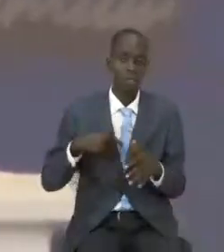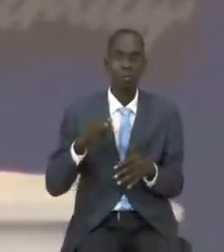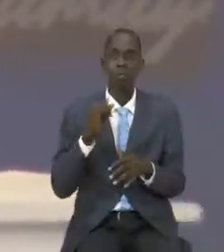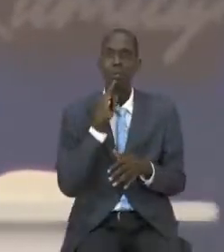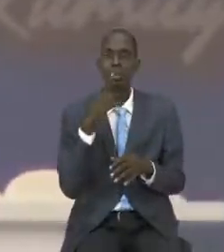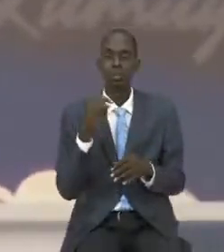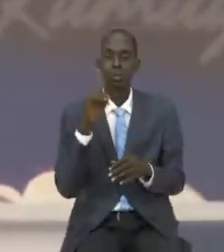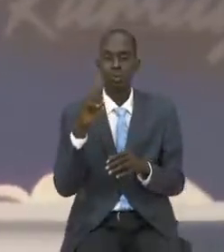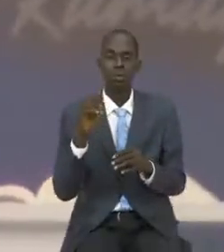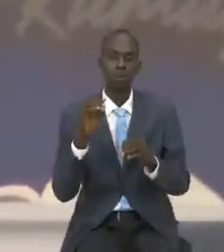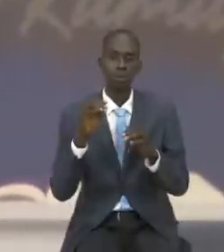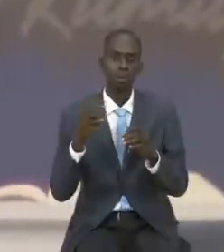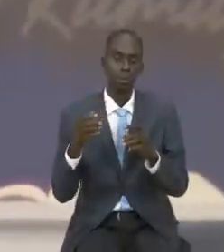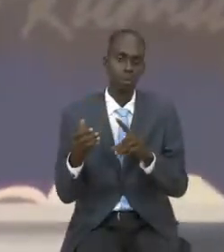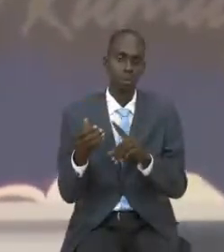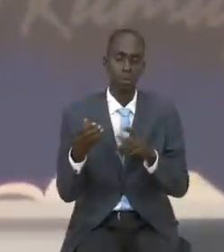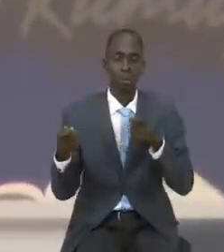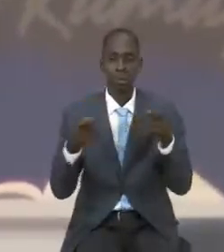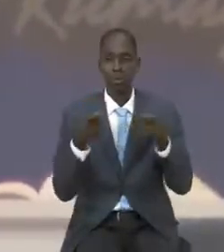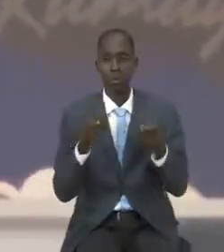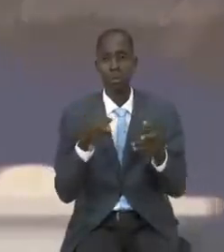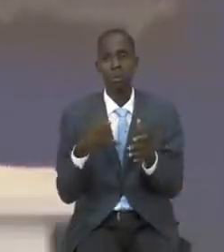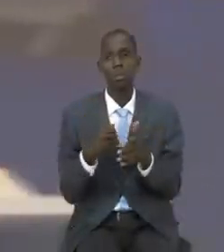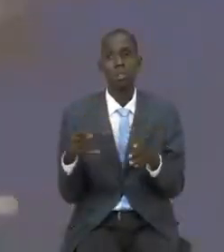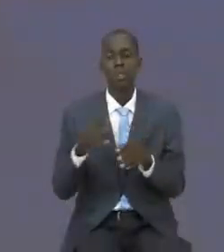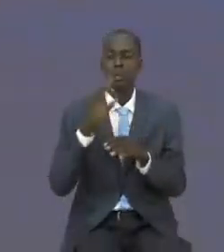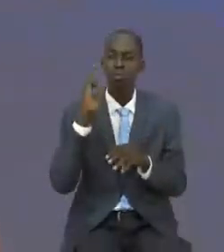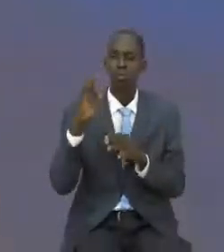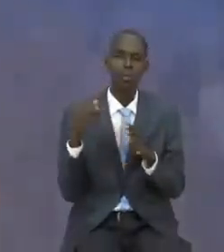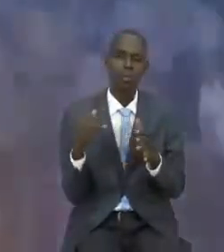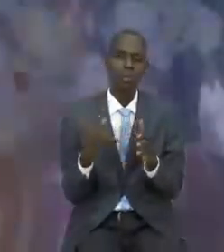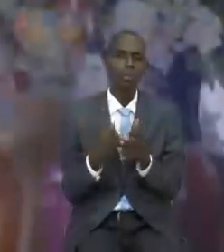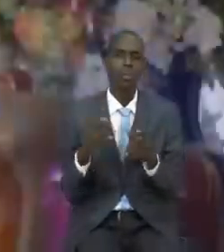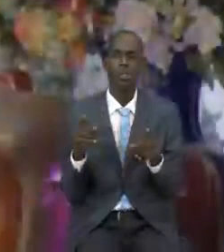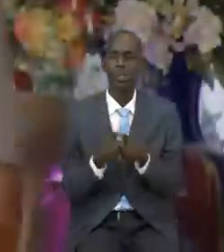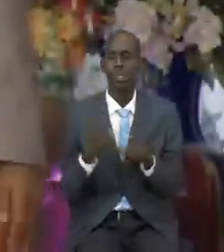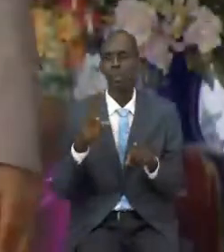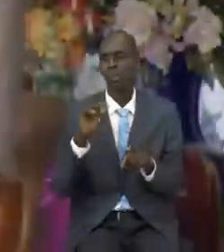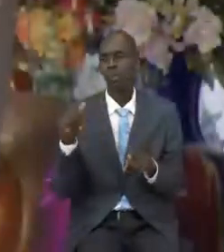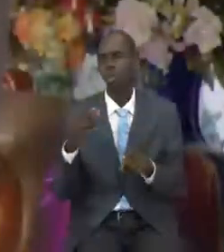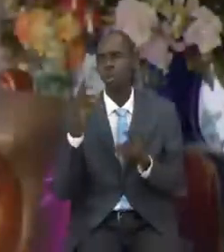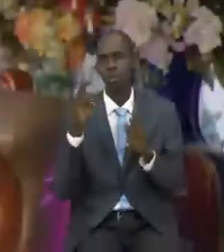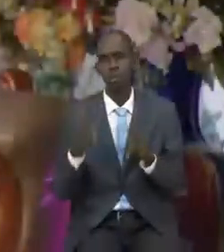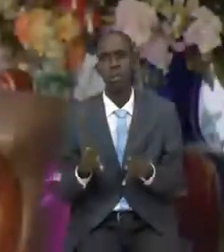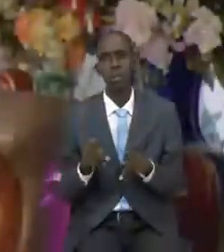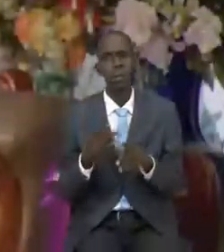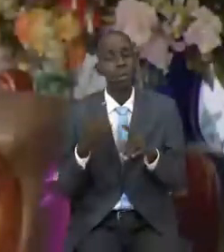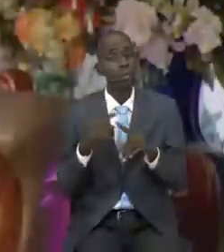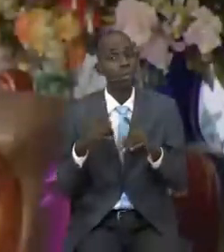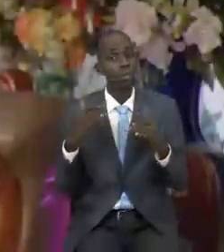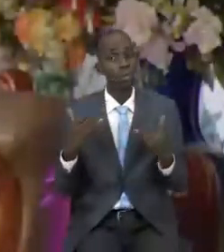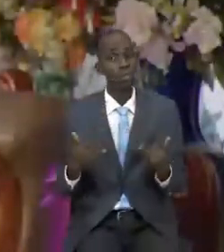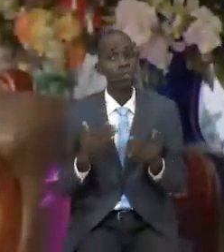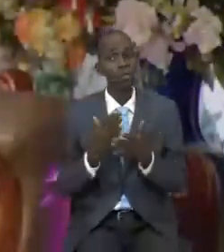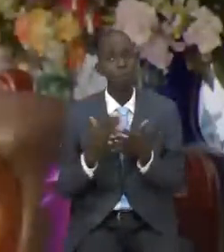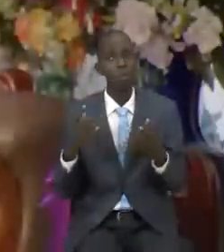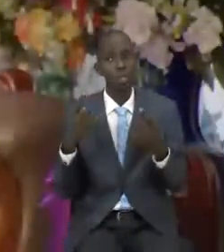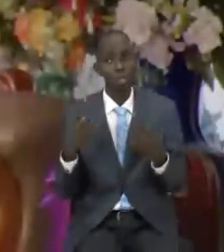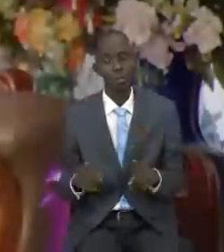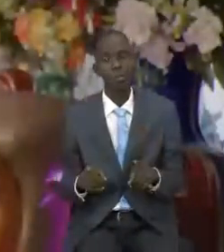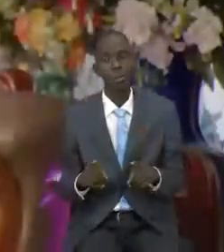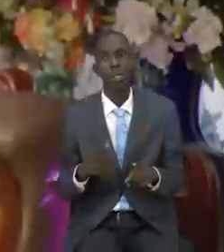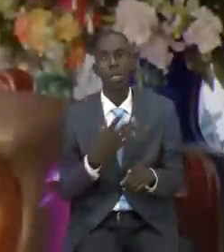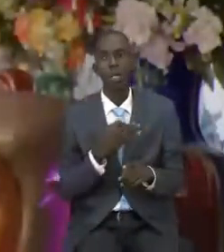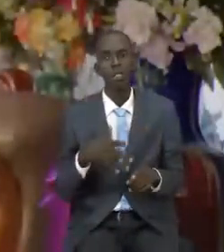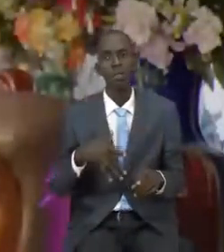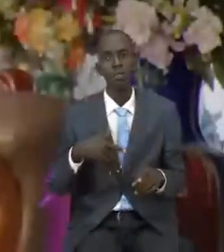that holiness like nobody else. And now, maybe something happens and they feel led